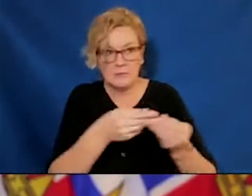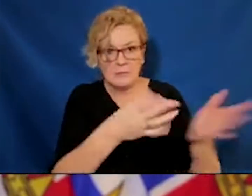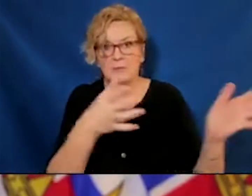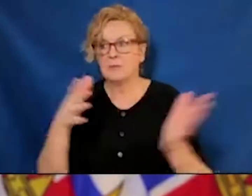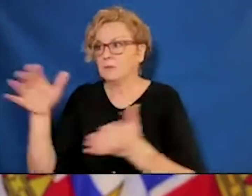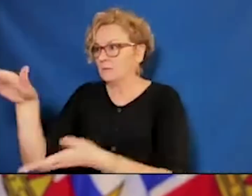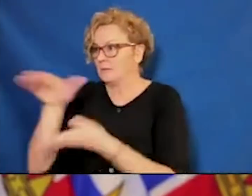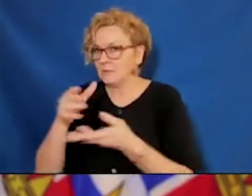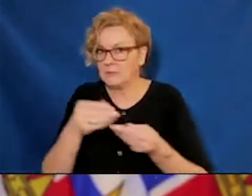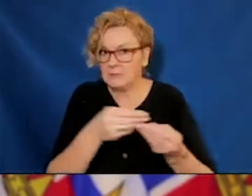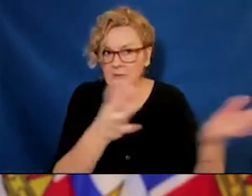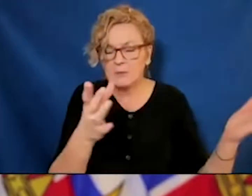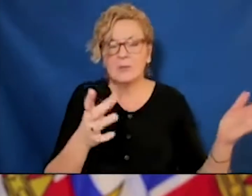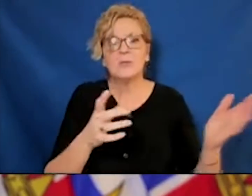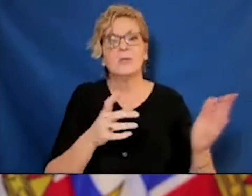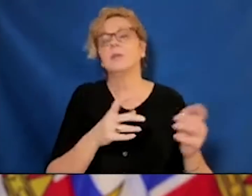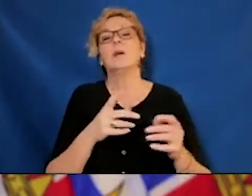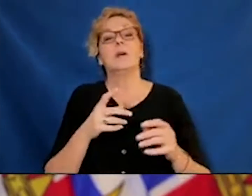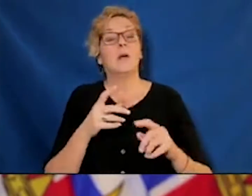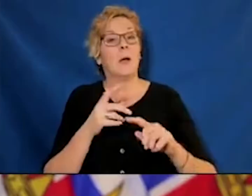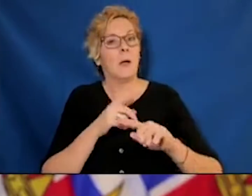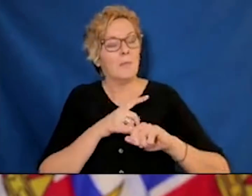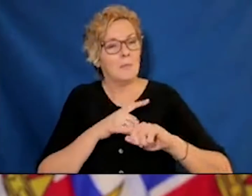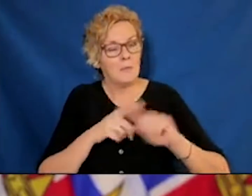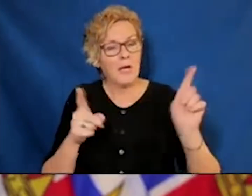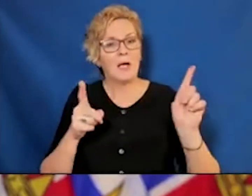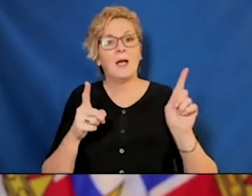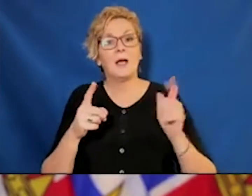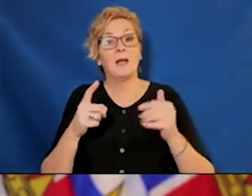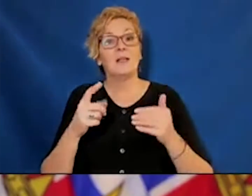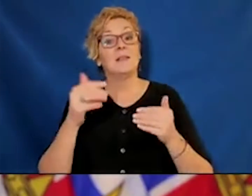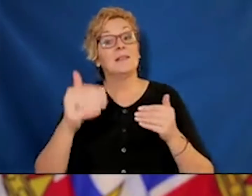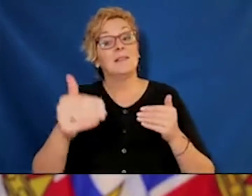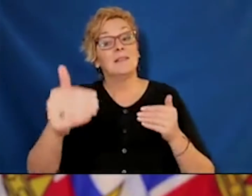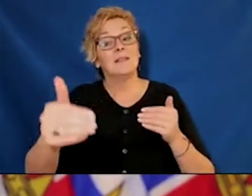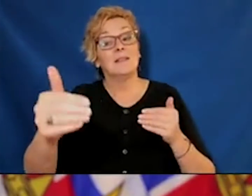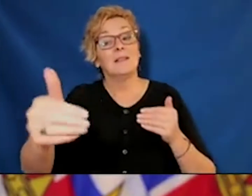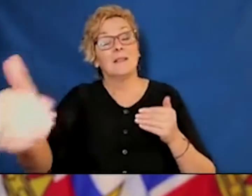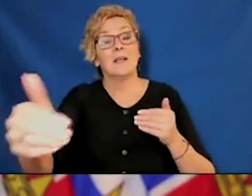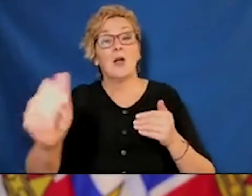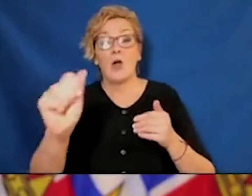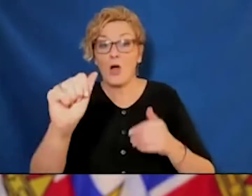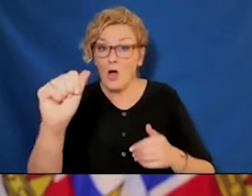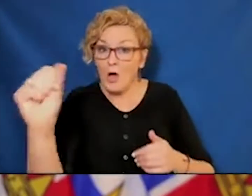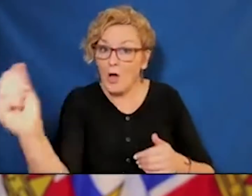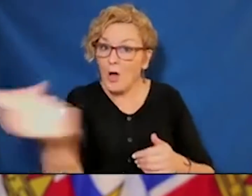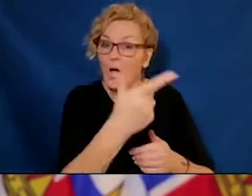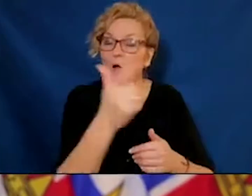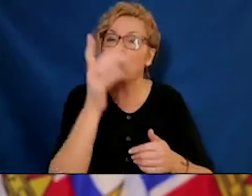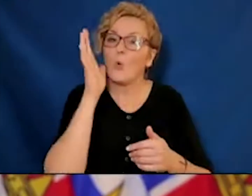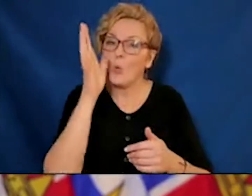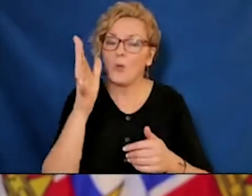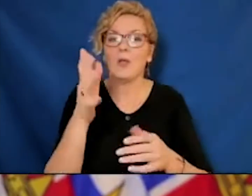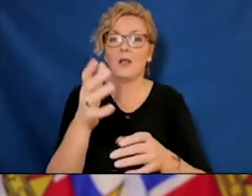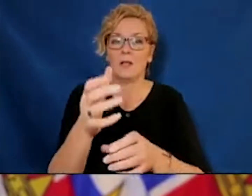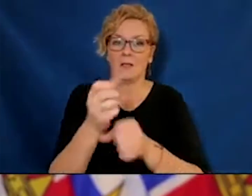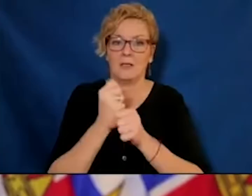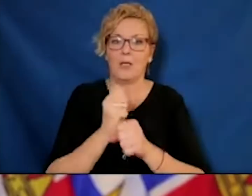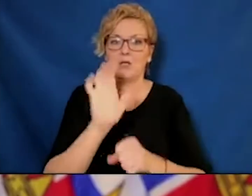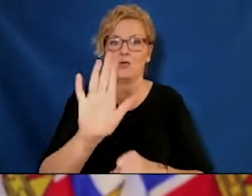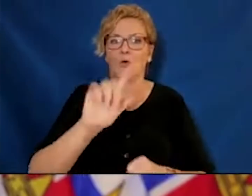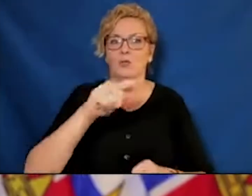will have their turn. The focus is on these core groups between now and the end of